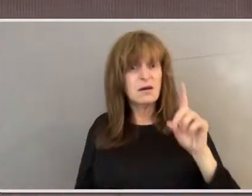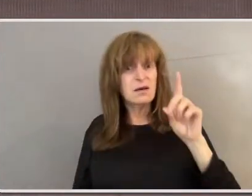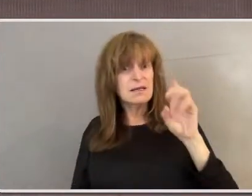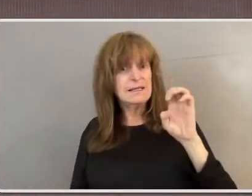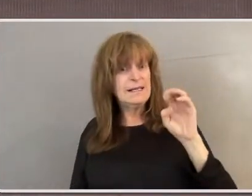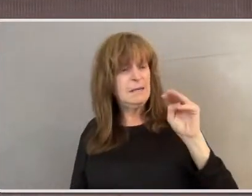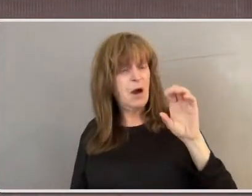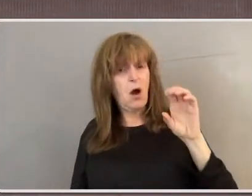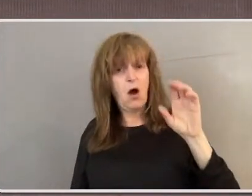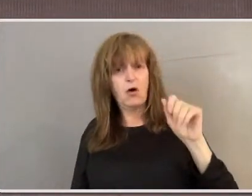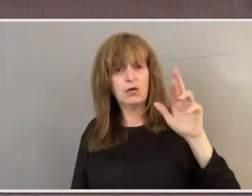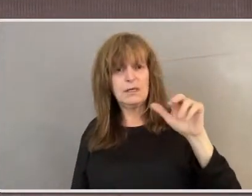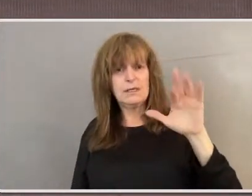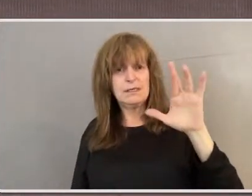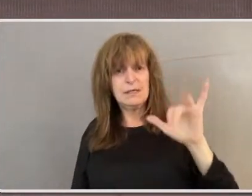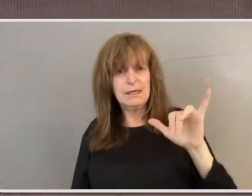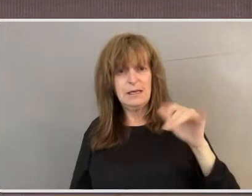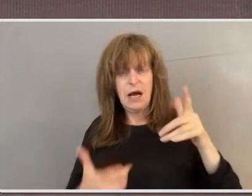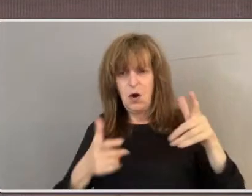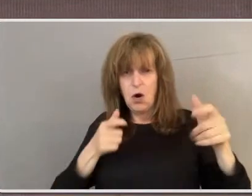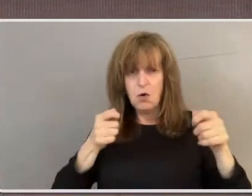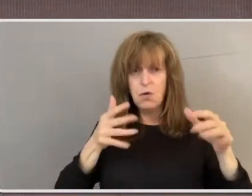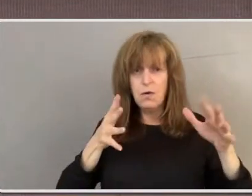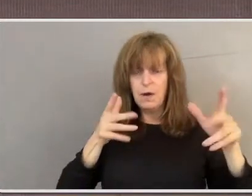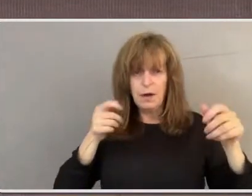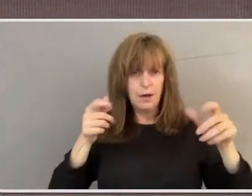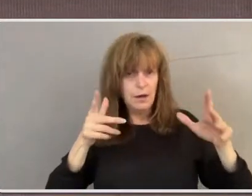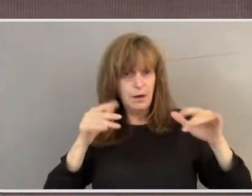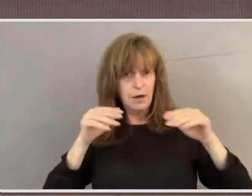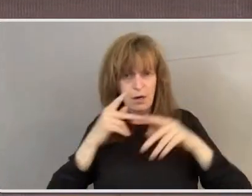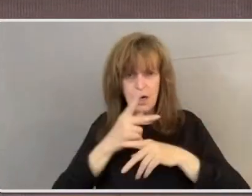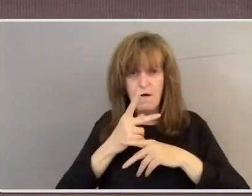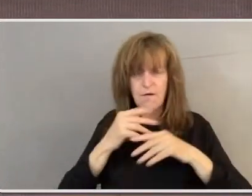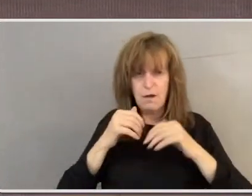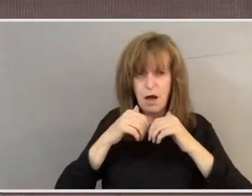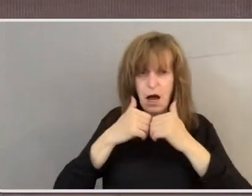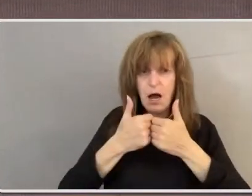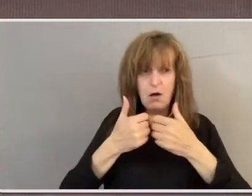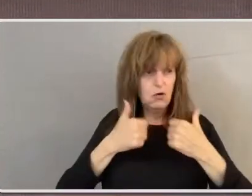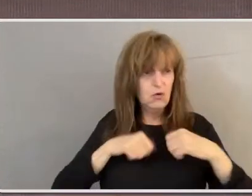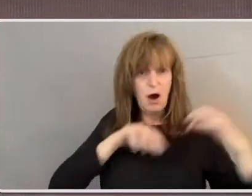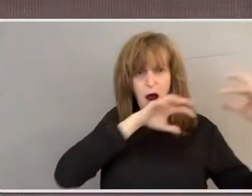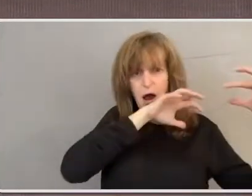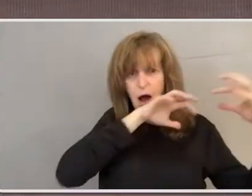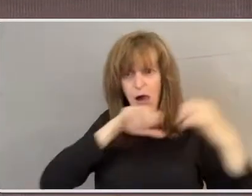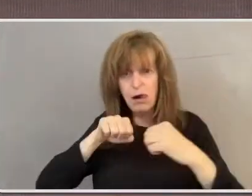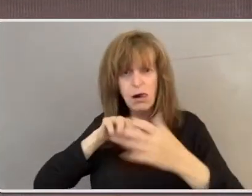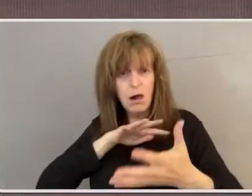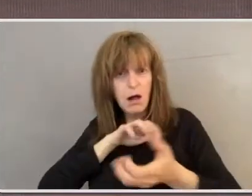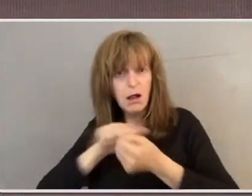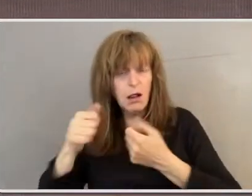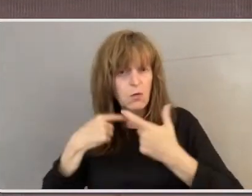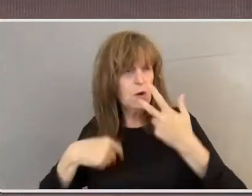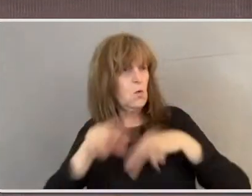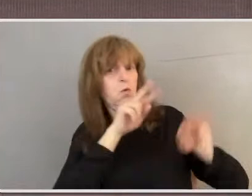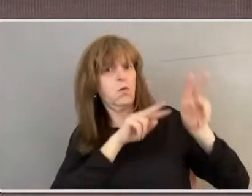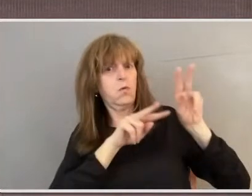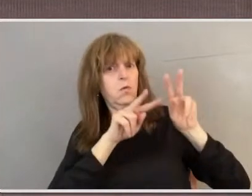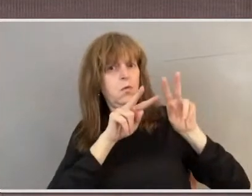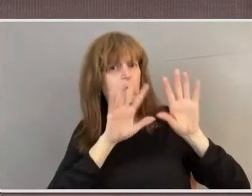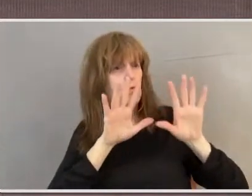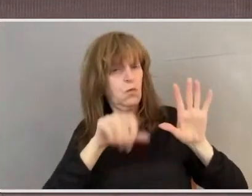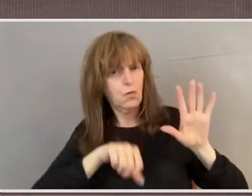stability of our own. We take pride in it and we will be vigilant and